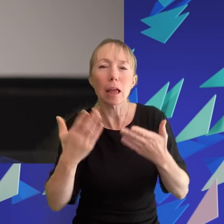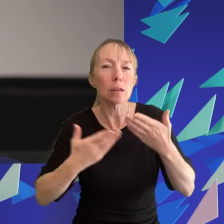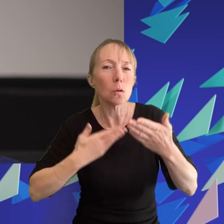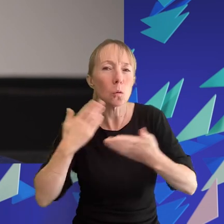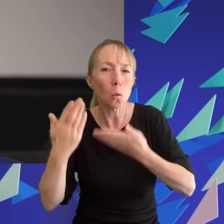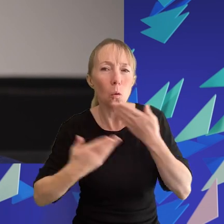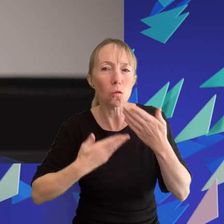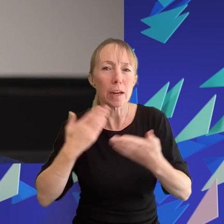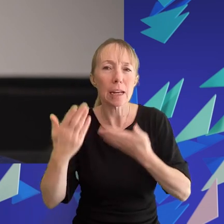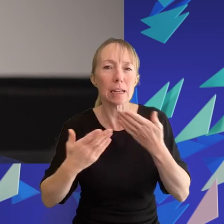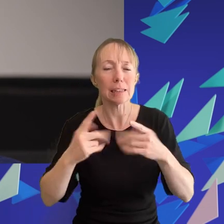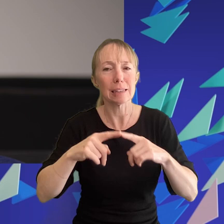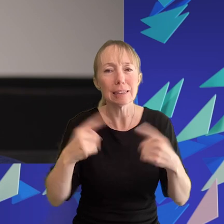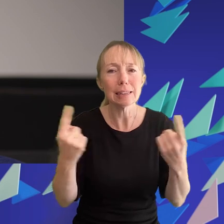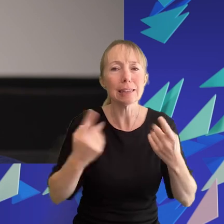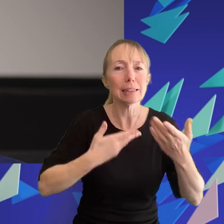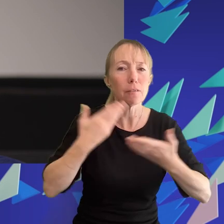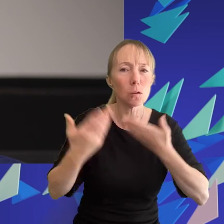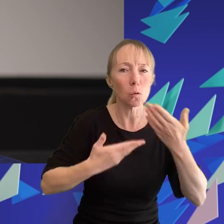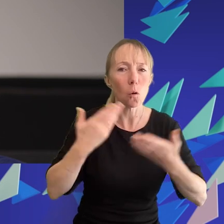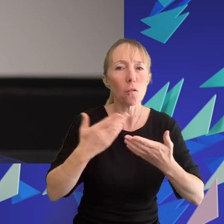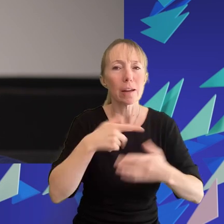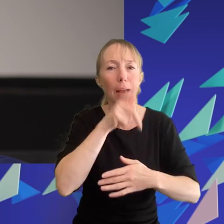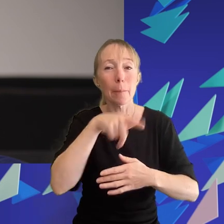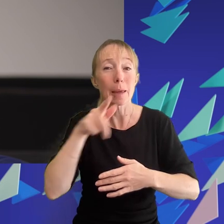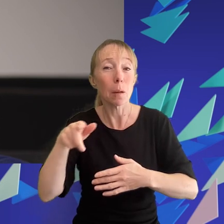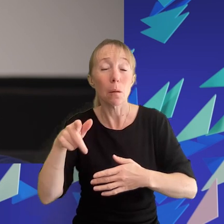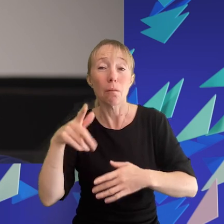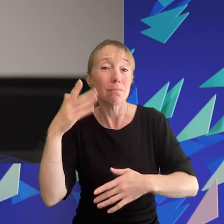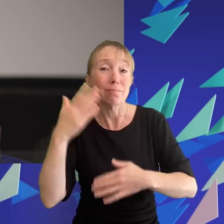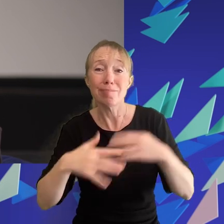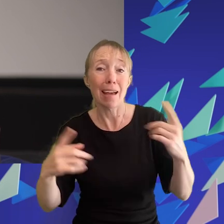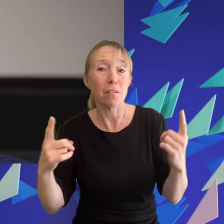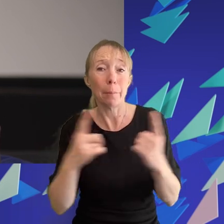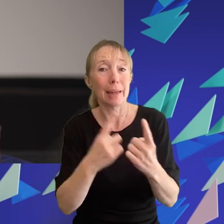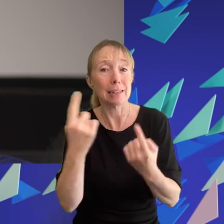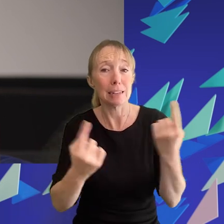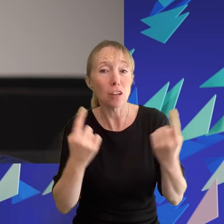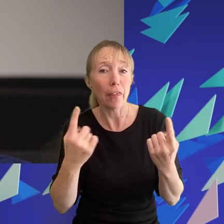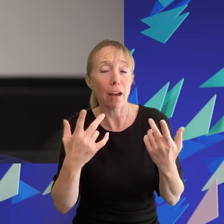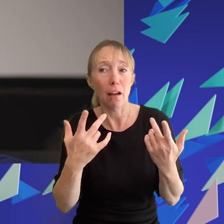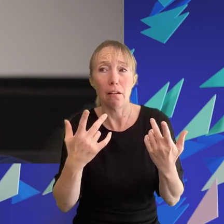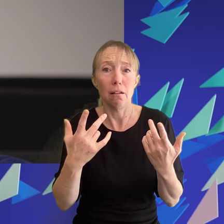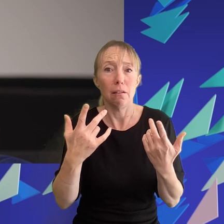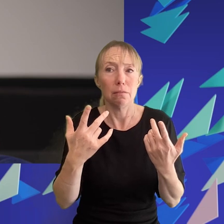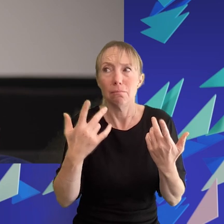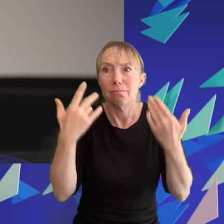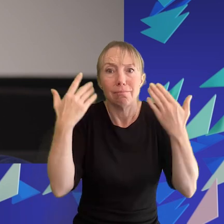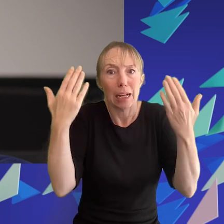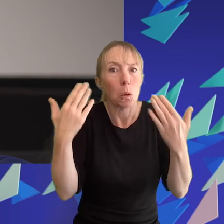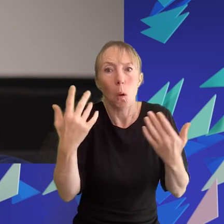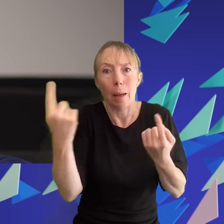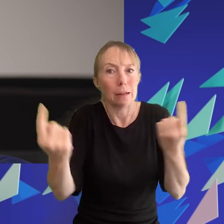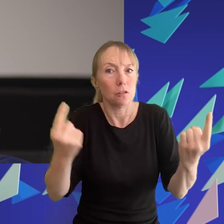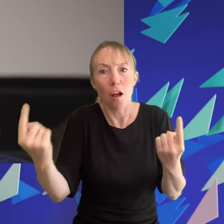stories, different stories where people will never cross, will never meet physically, will never know about each